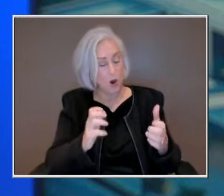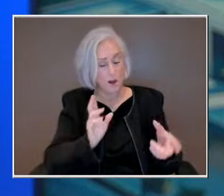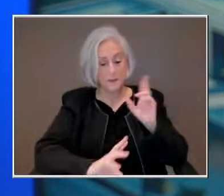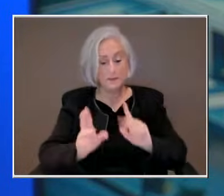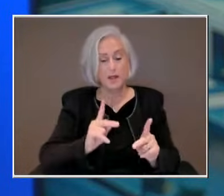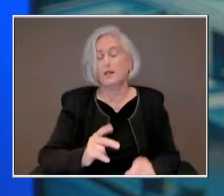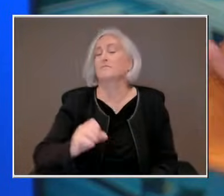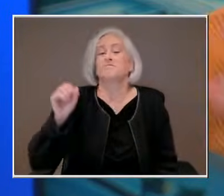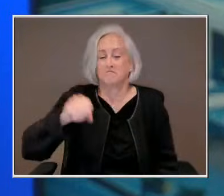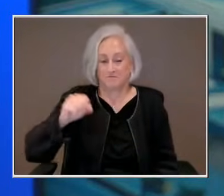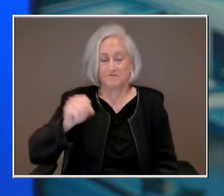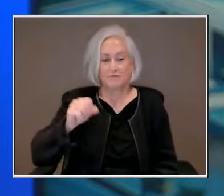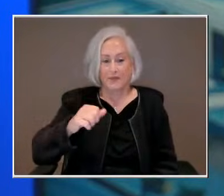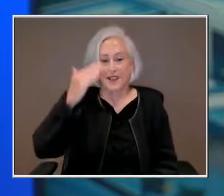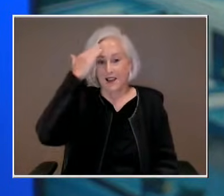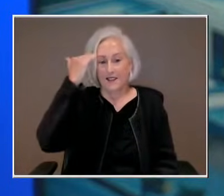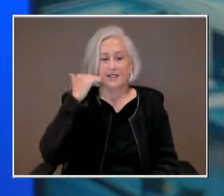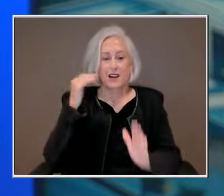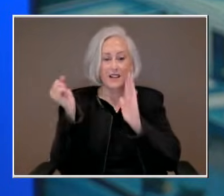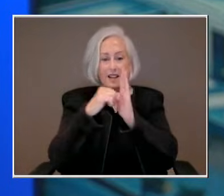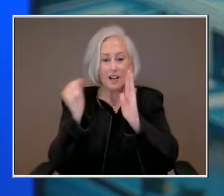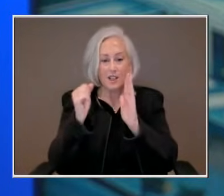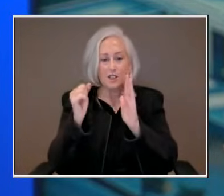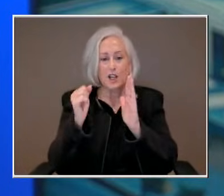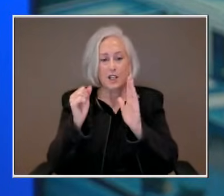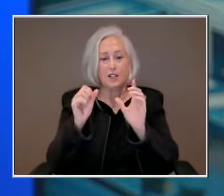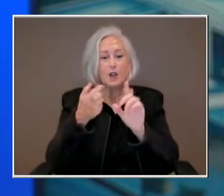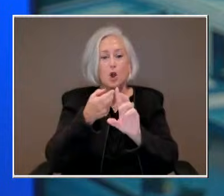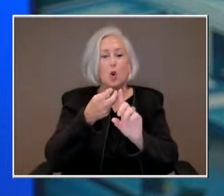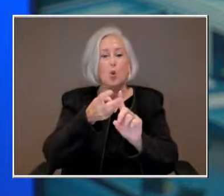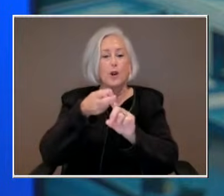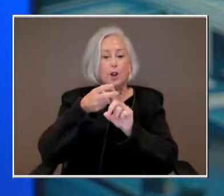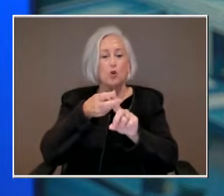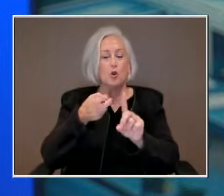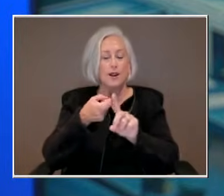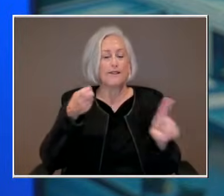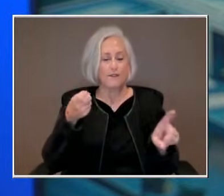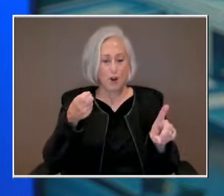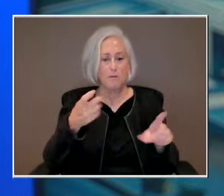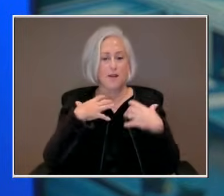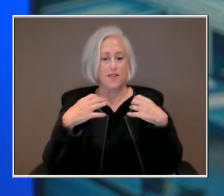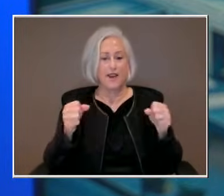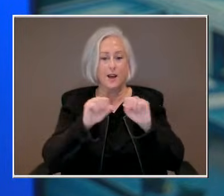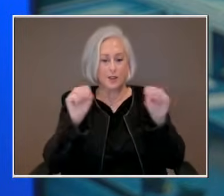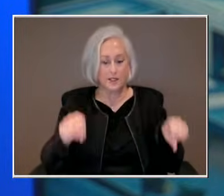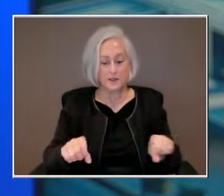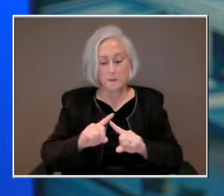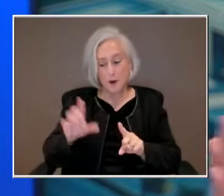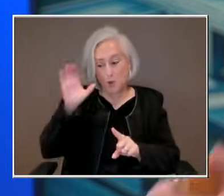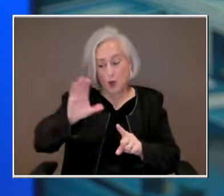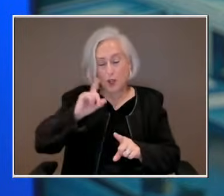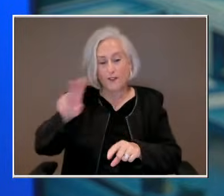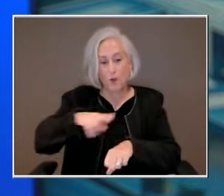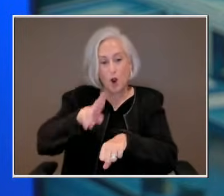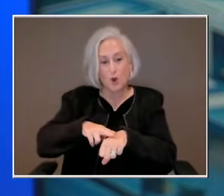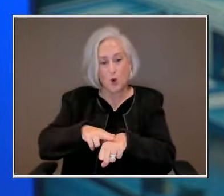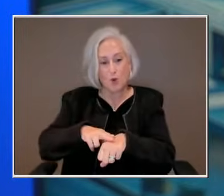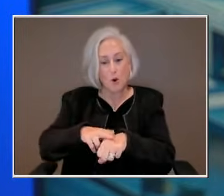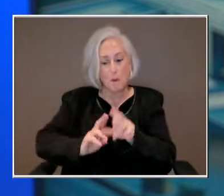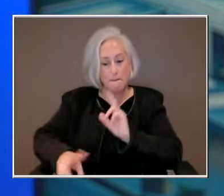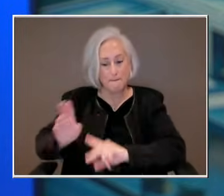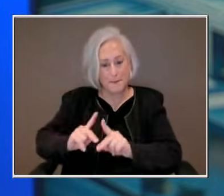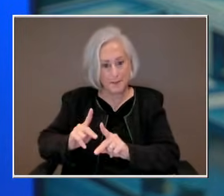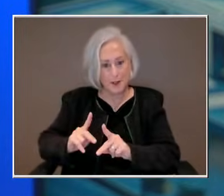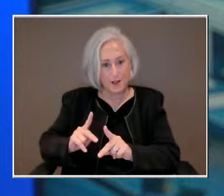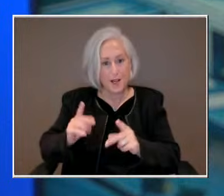The concussion group we're recruiting from the health system, but we're still looking for normal participants. And we always love to get a pool